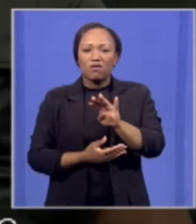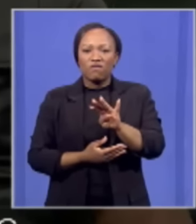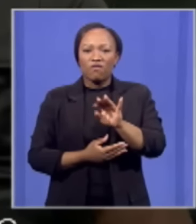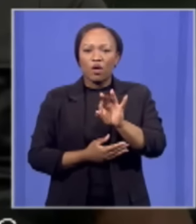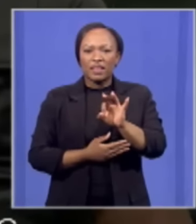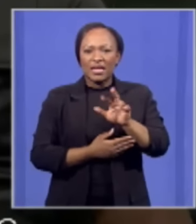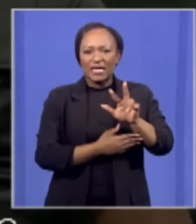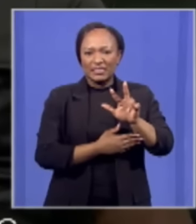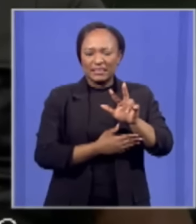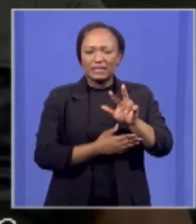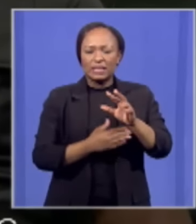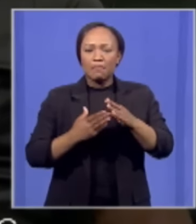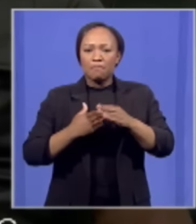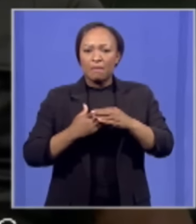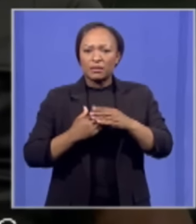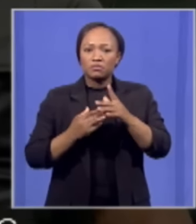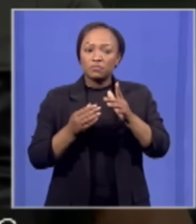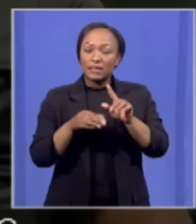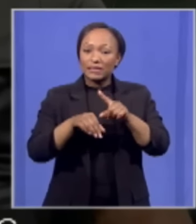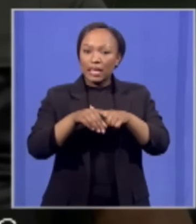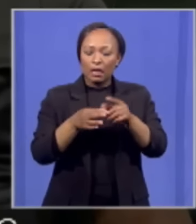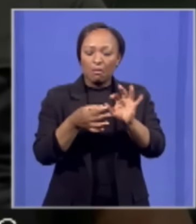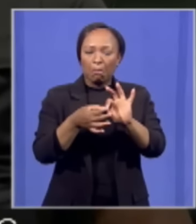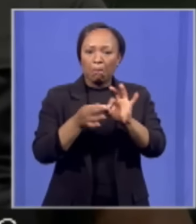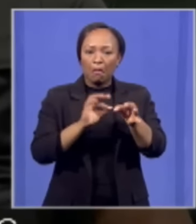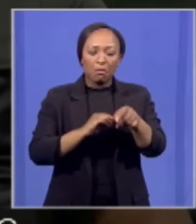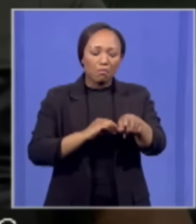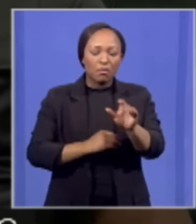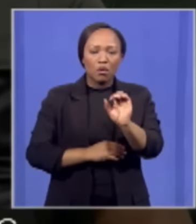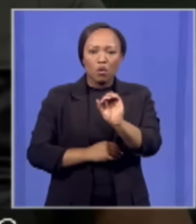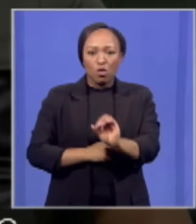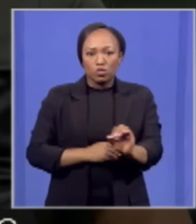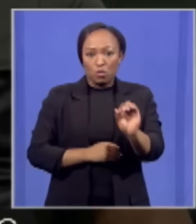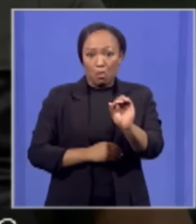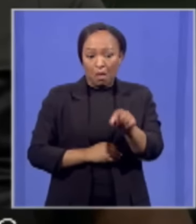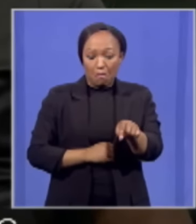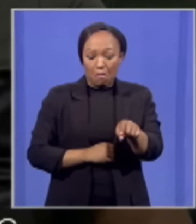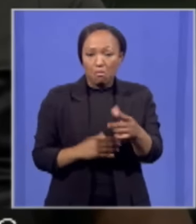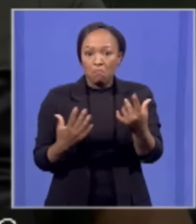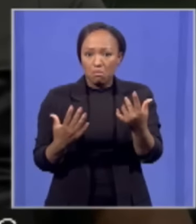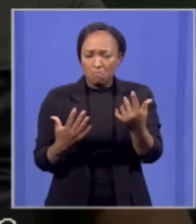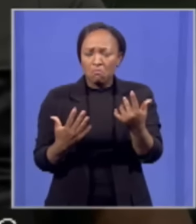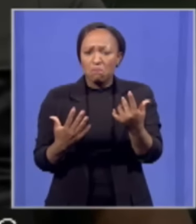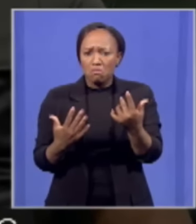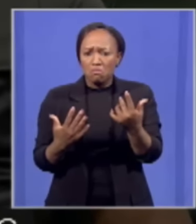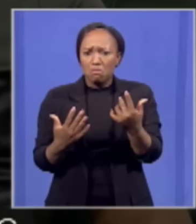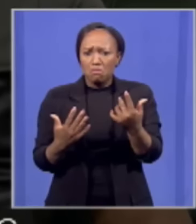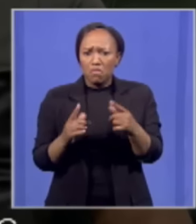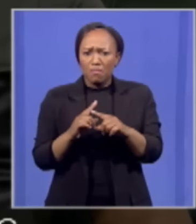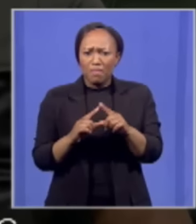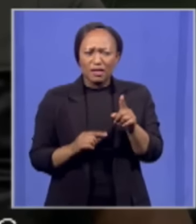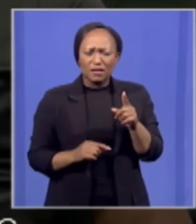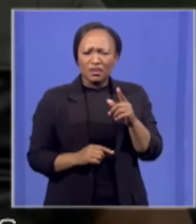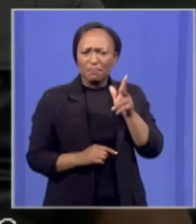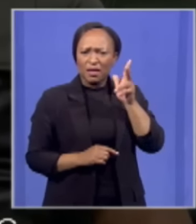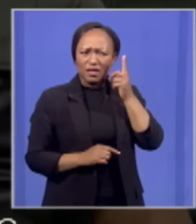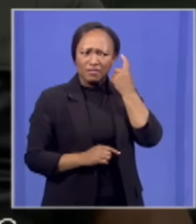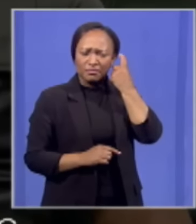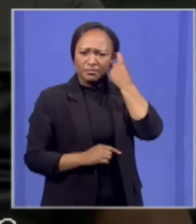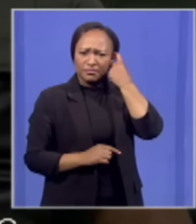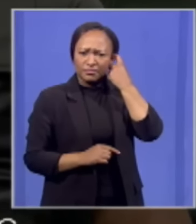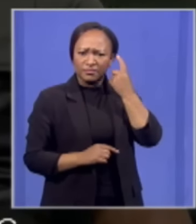438 ba membership wa rona expire in October. So but mo godimo ga mo ke utla mokwaledi a re una bua